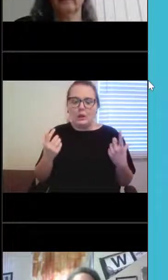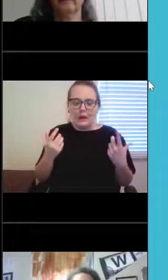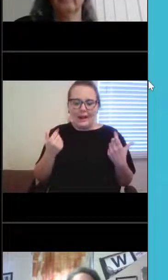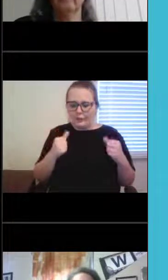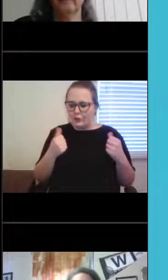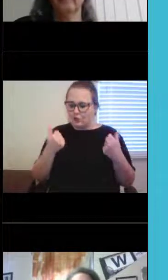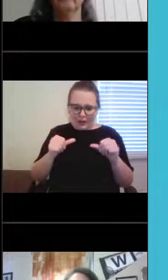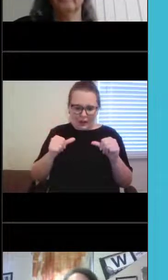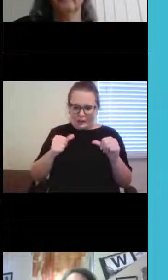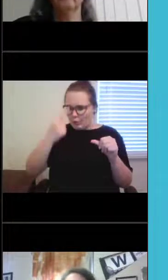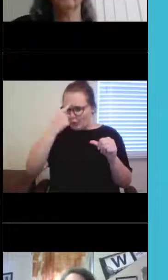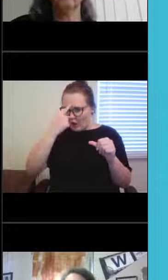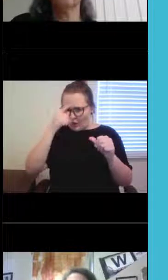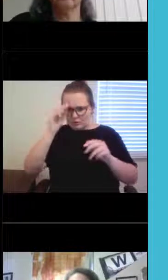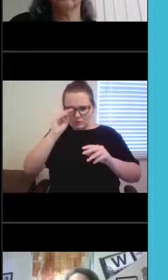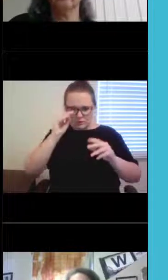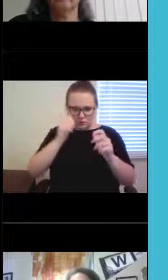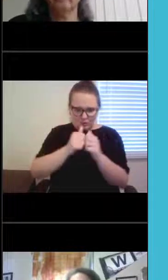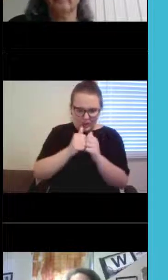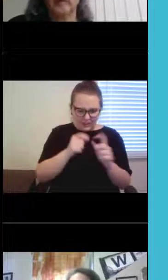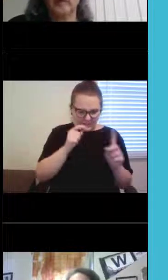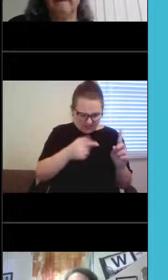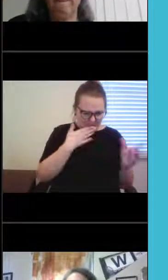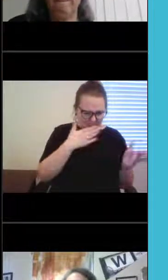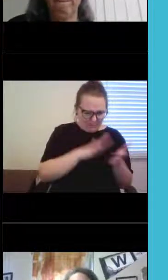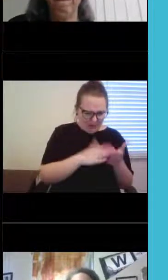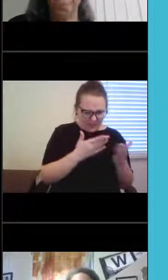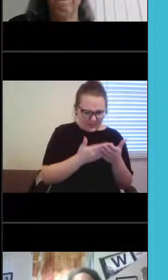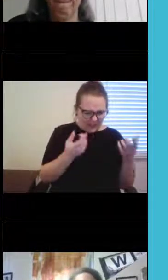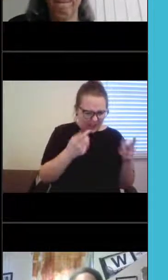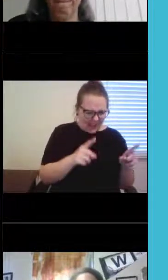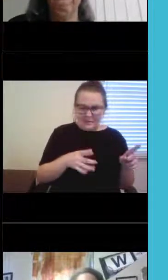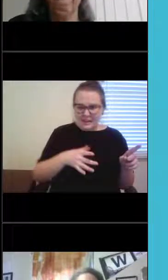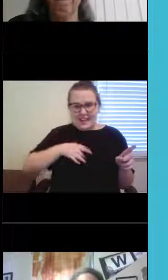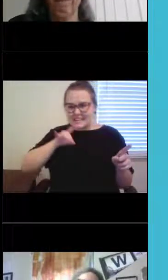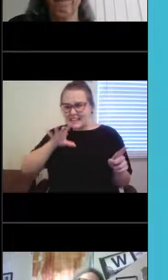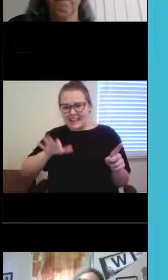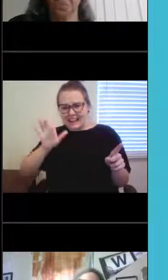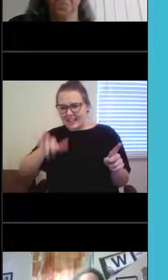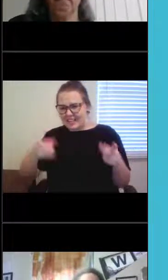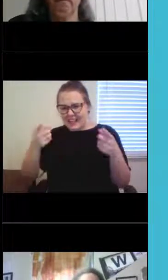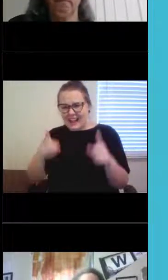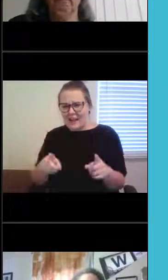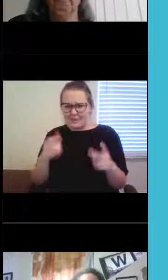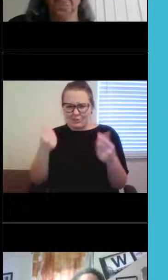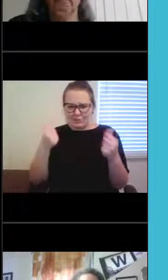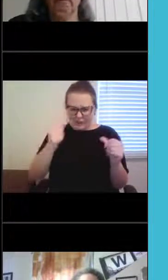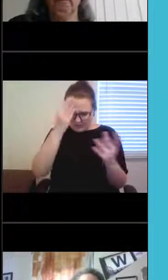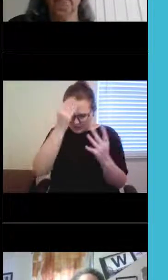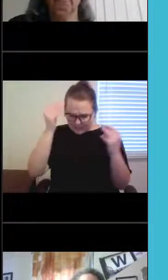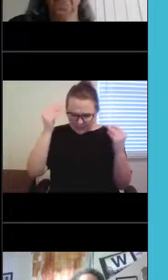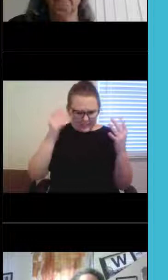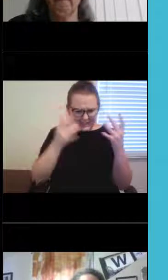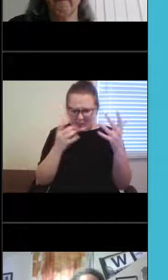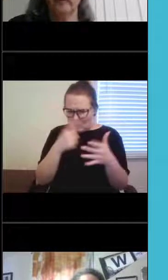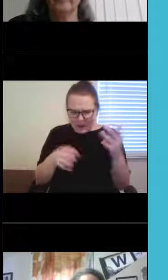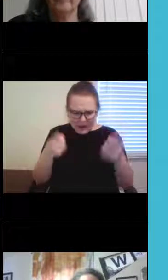their thoughts together of like, well, this bad thing happened, or I didn't like how that went. And then as time goes